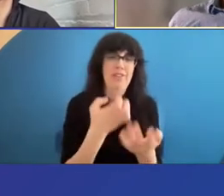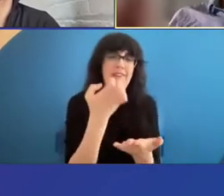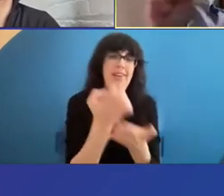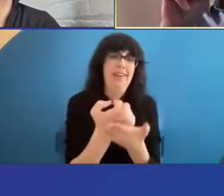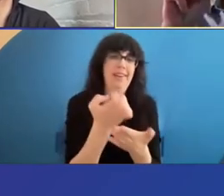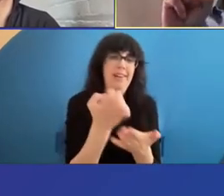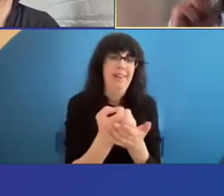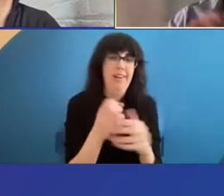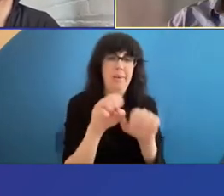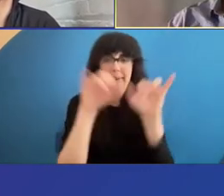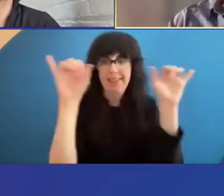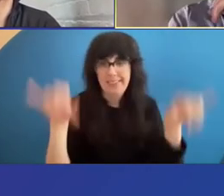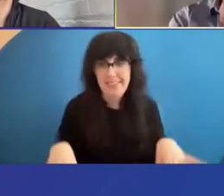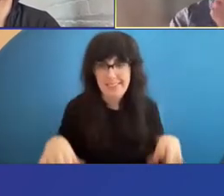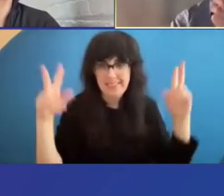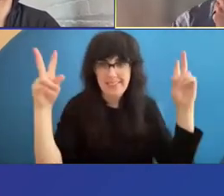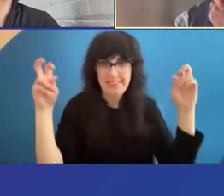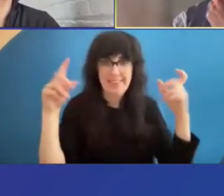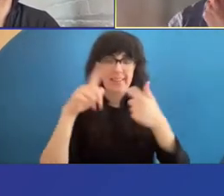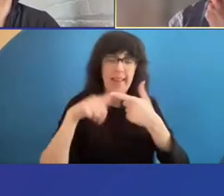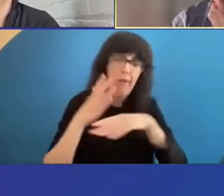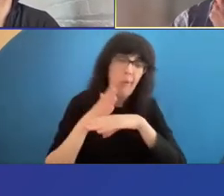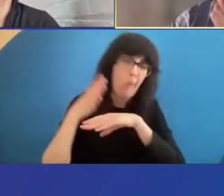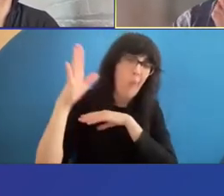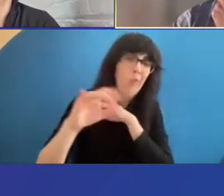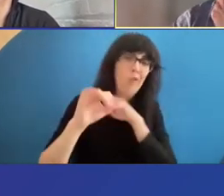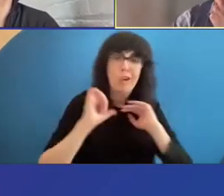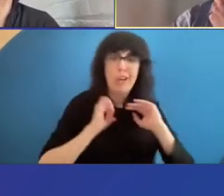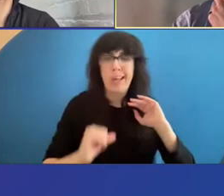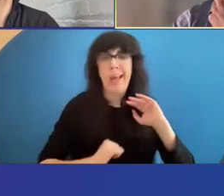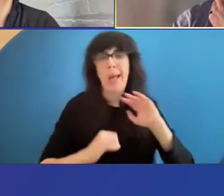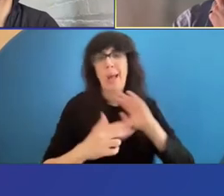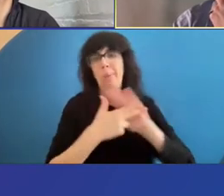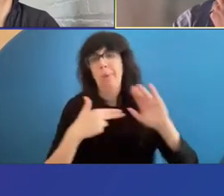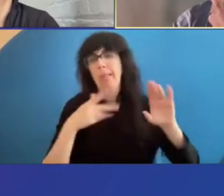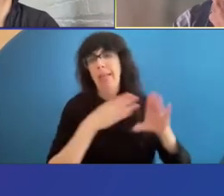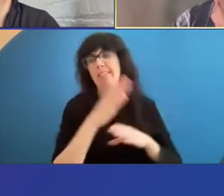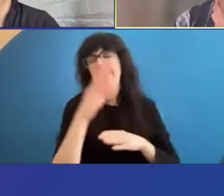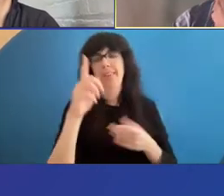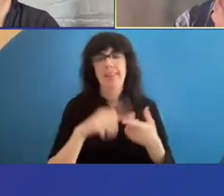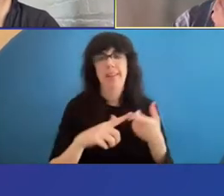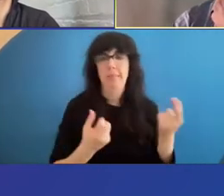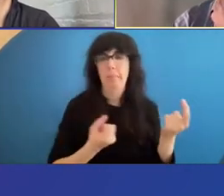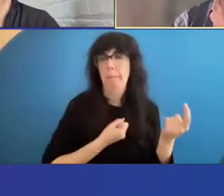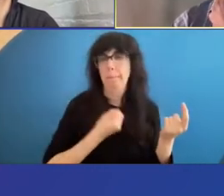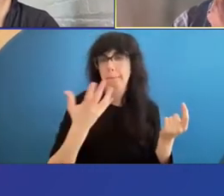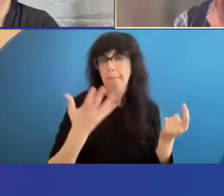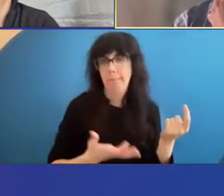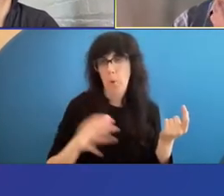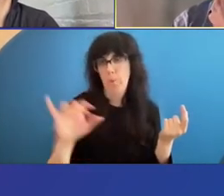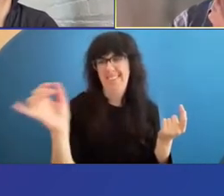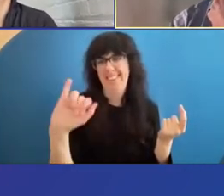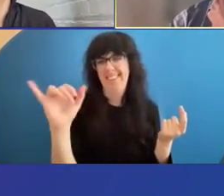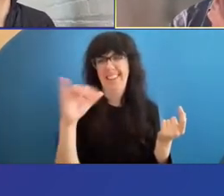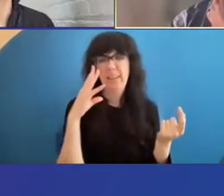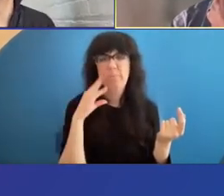a overcapitalized field. I think poets in the literary profession have